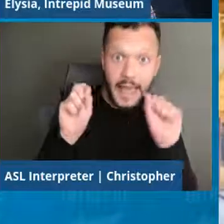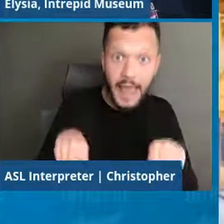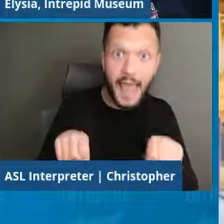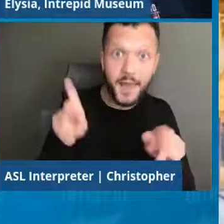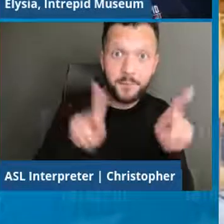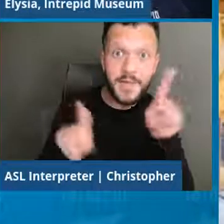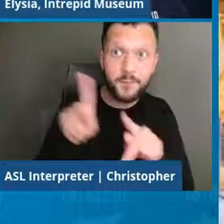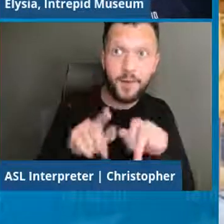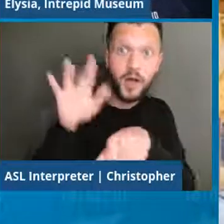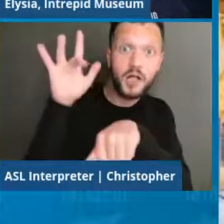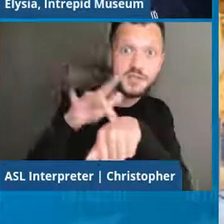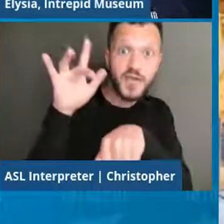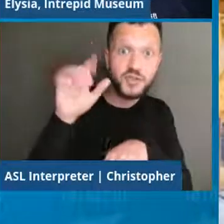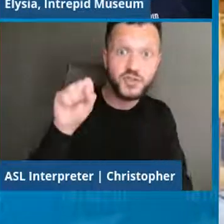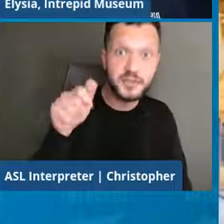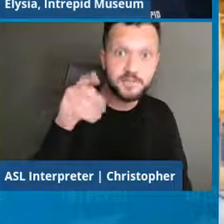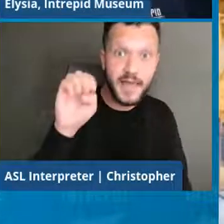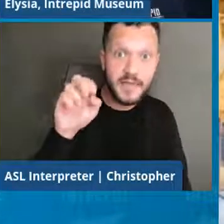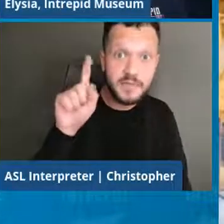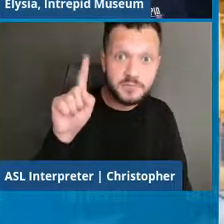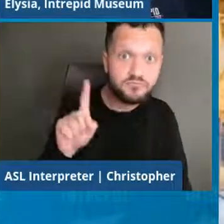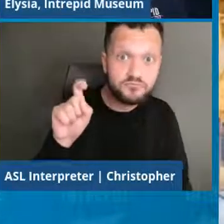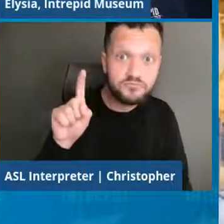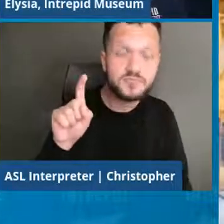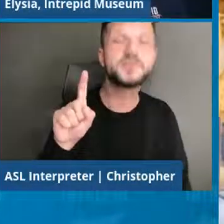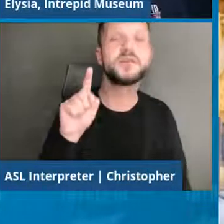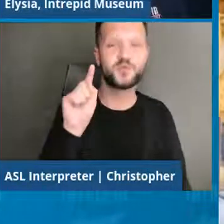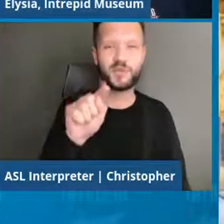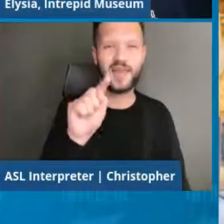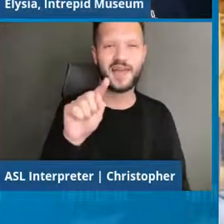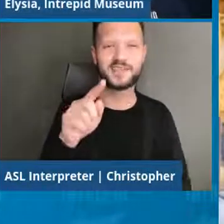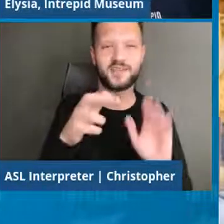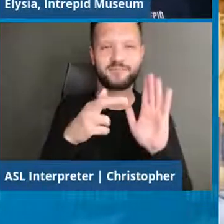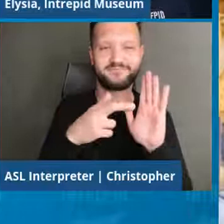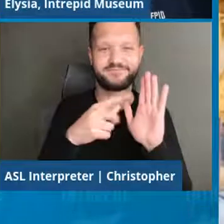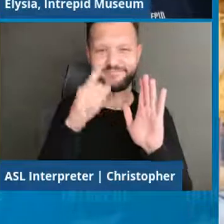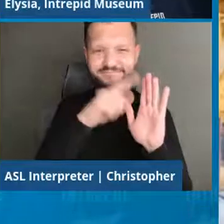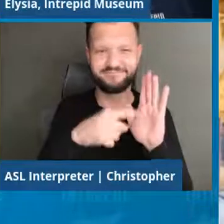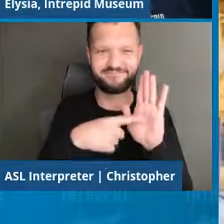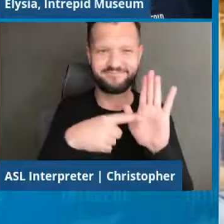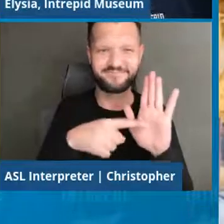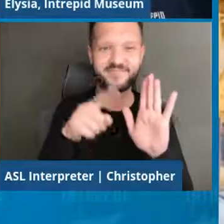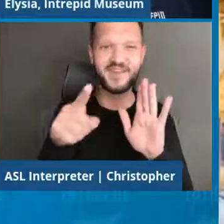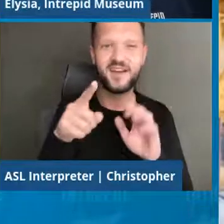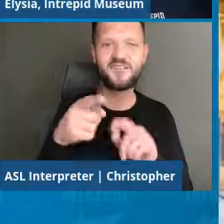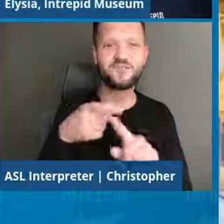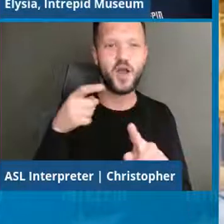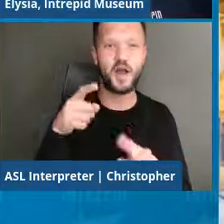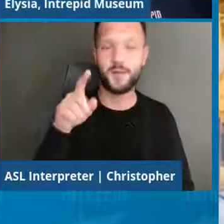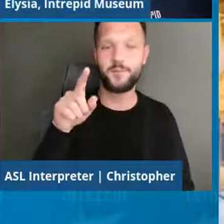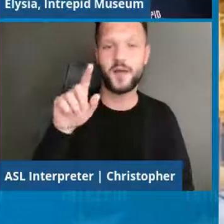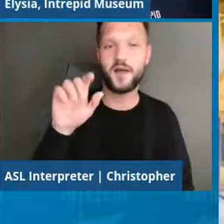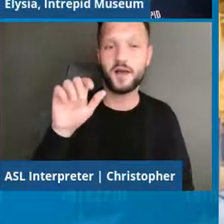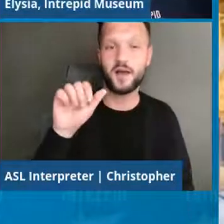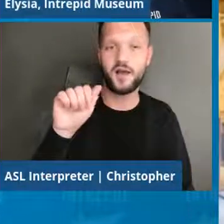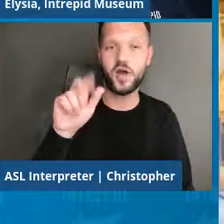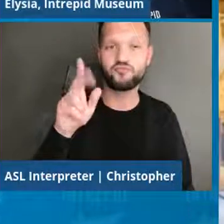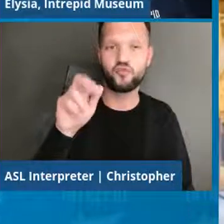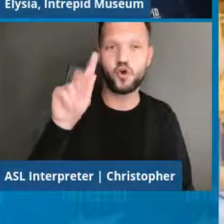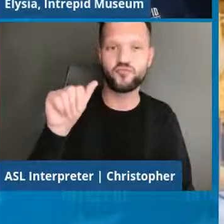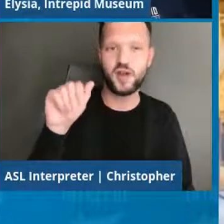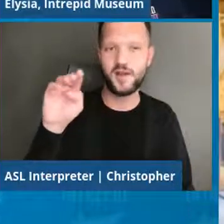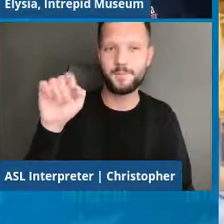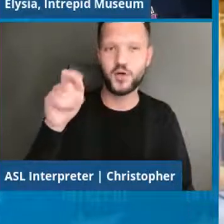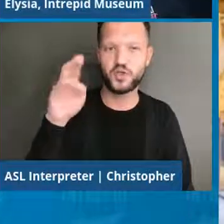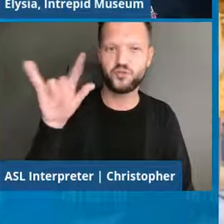Now, this is a replica of one of those early capsules called the Mercury Aurora 7. So let me know, maybe in the chat,